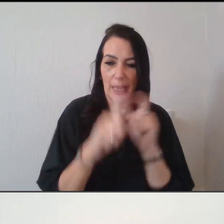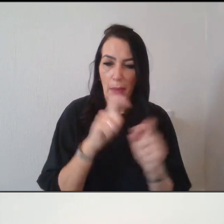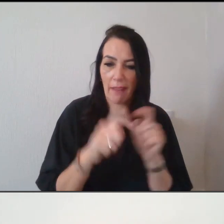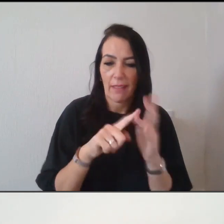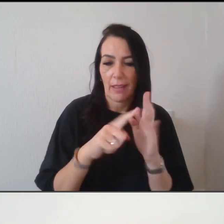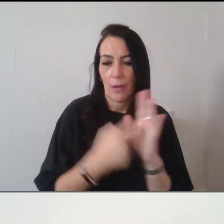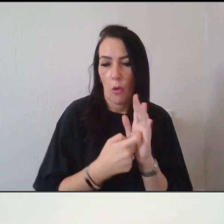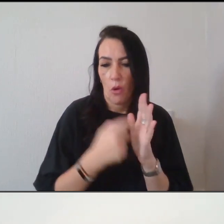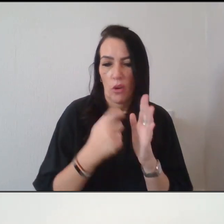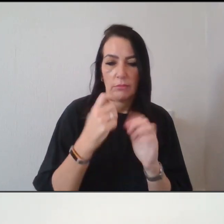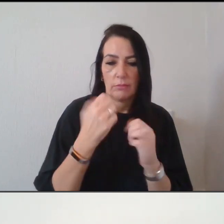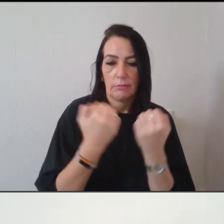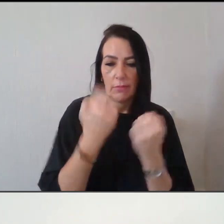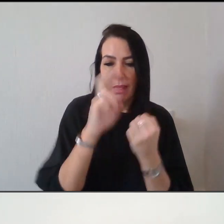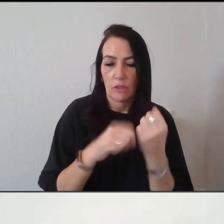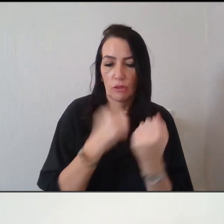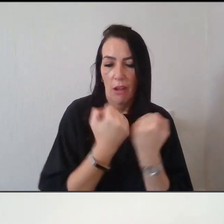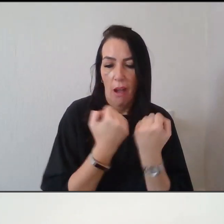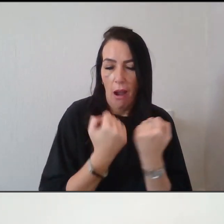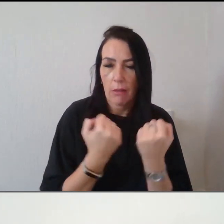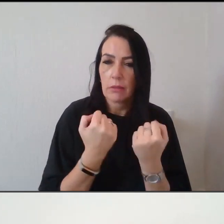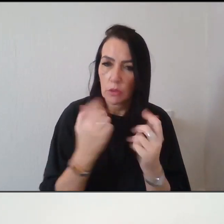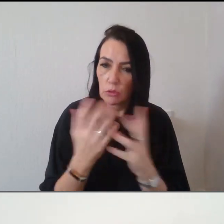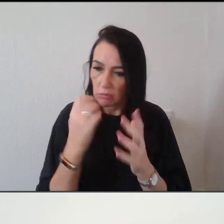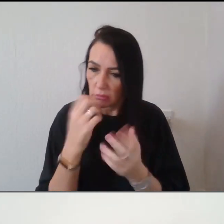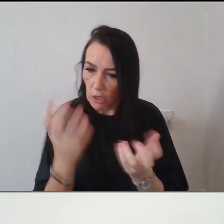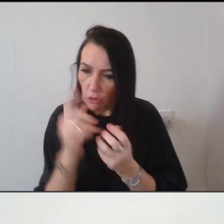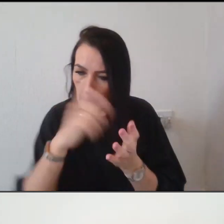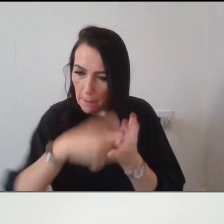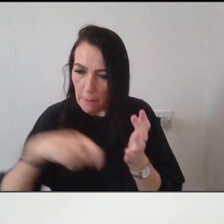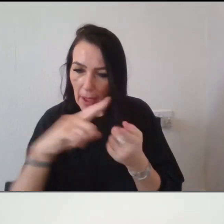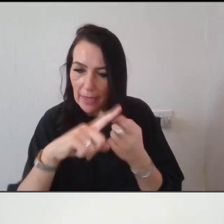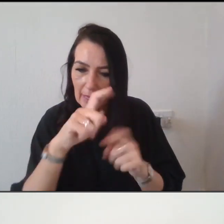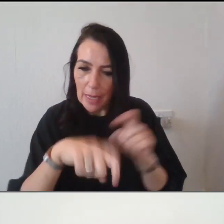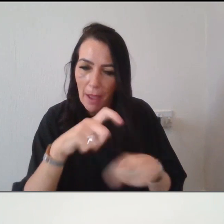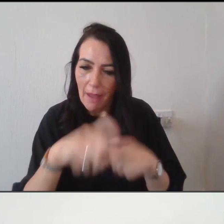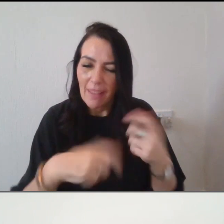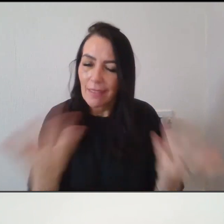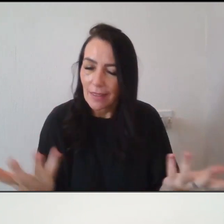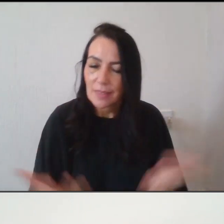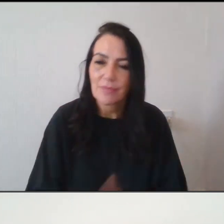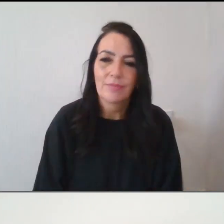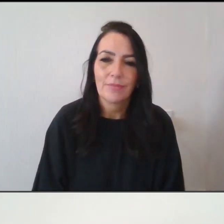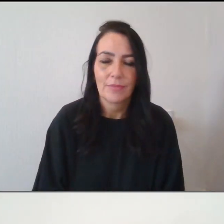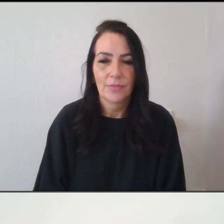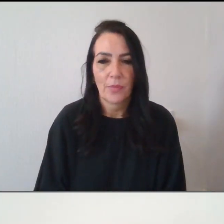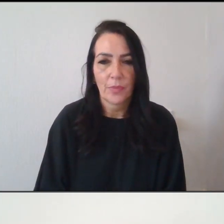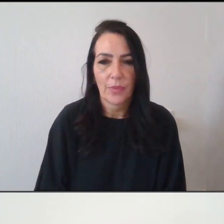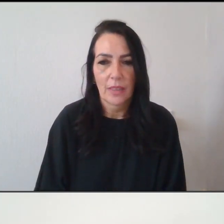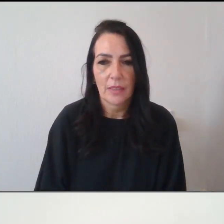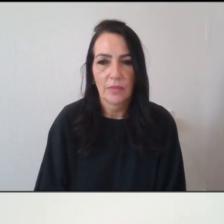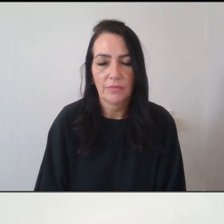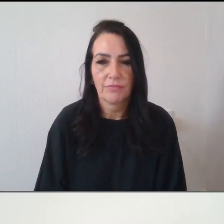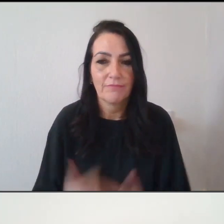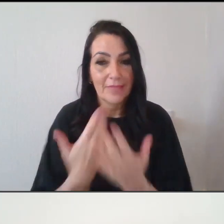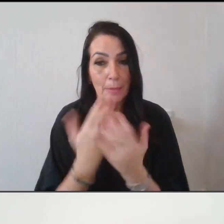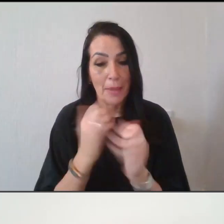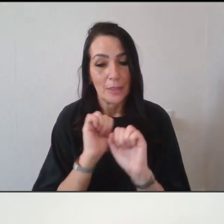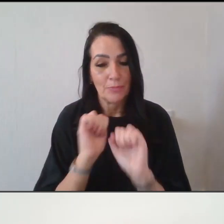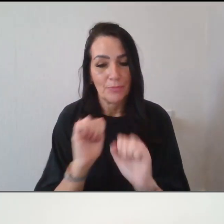bikes, e-bikes, that sort of thing, EV loans, that on all that kind of thing. So again, it would depend on